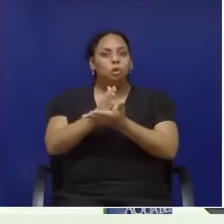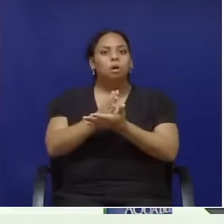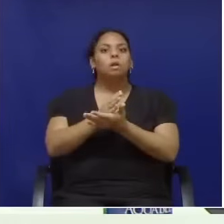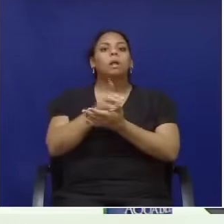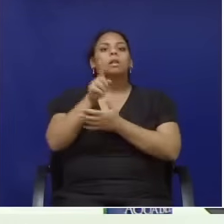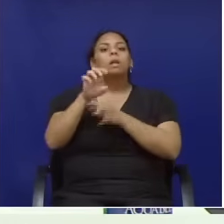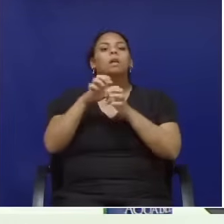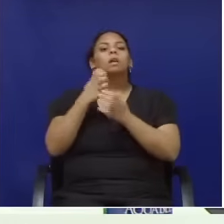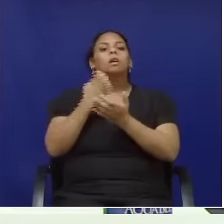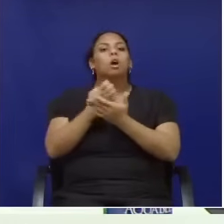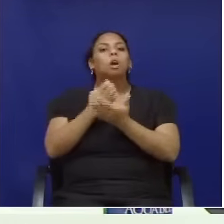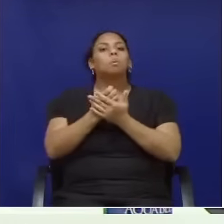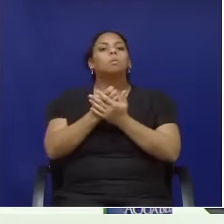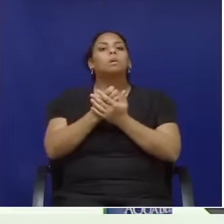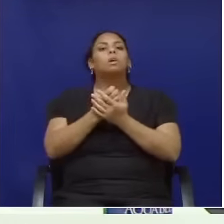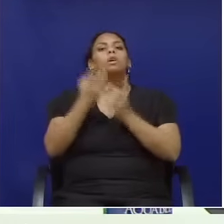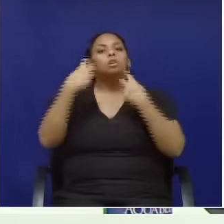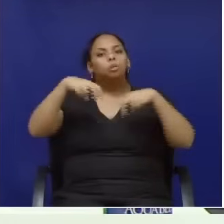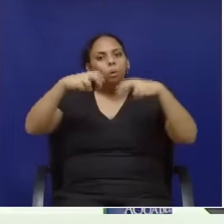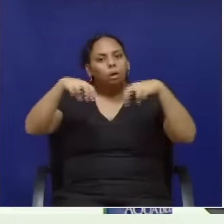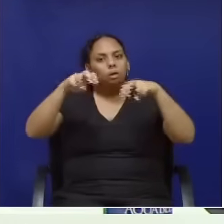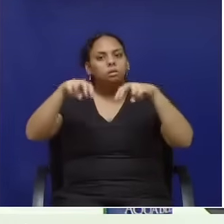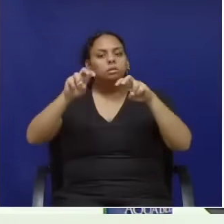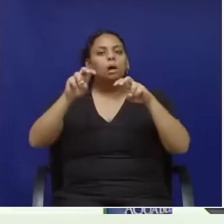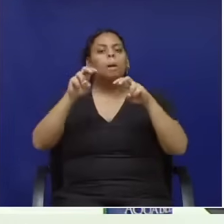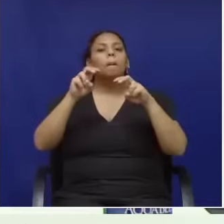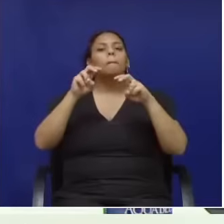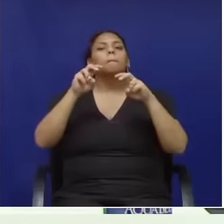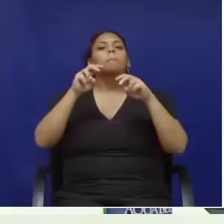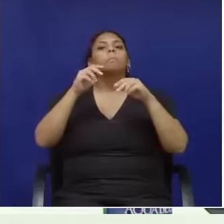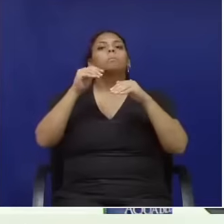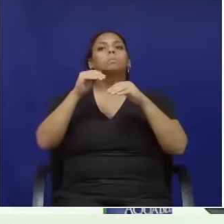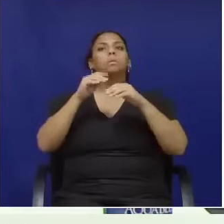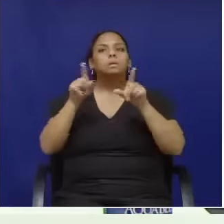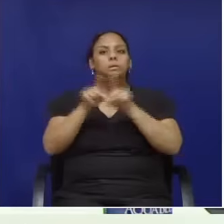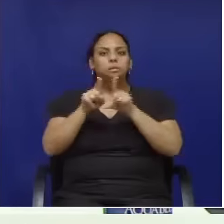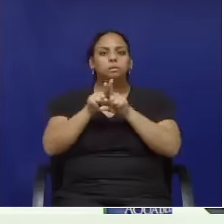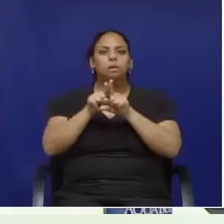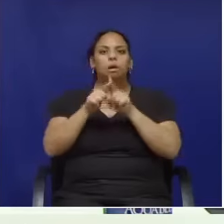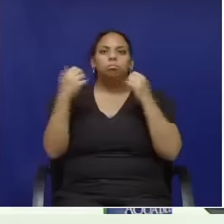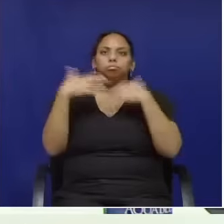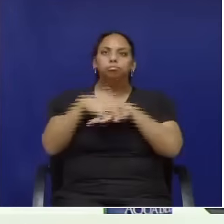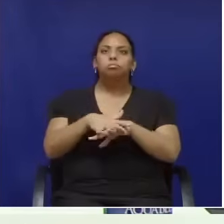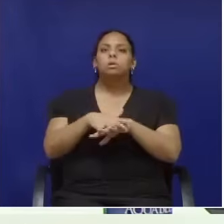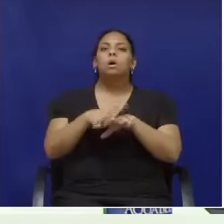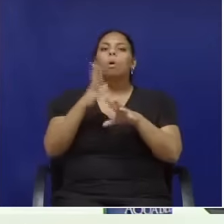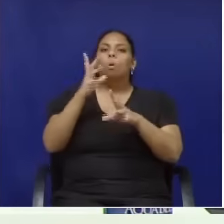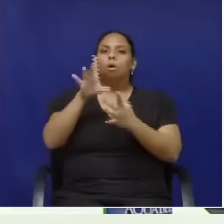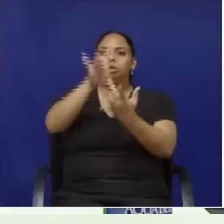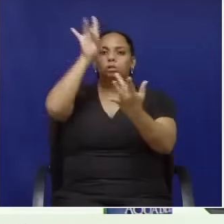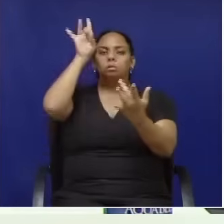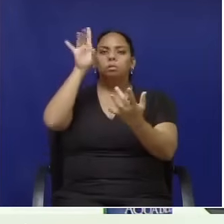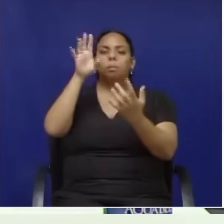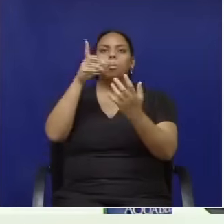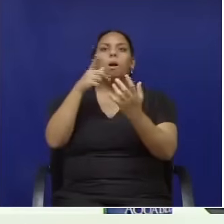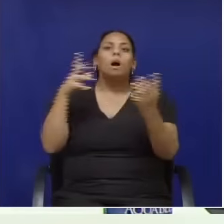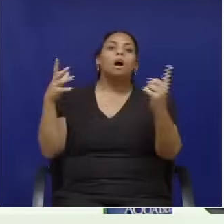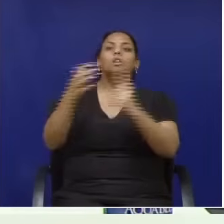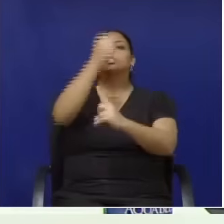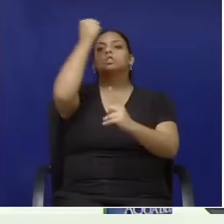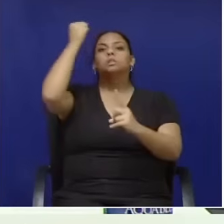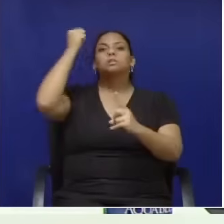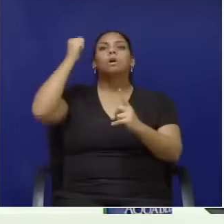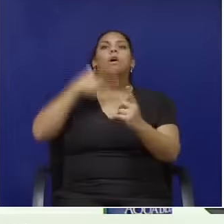economic diplomacy, tourism promotion, and bilateral engagements targets are achieved within the